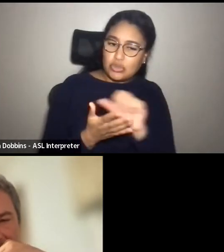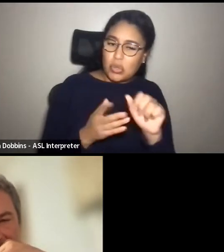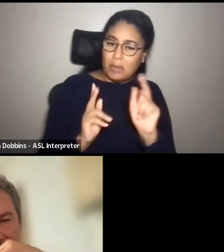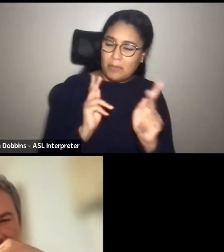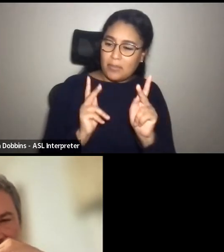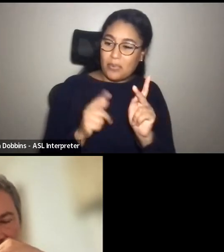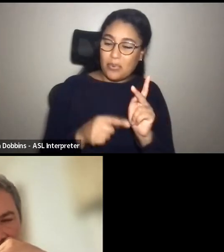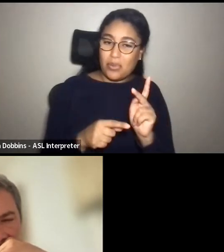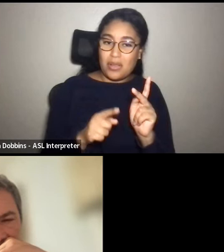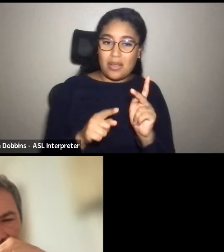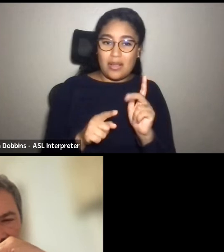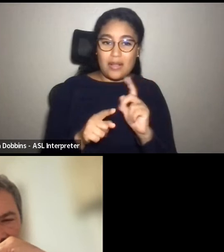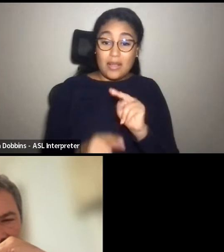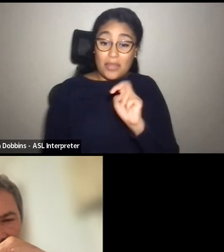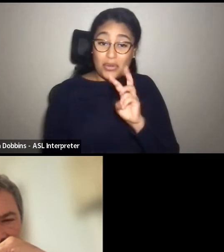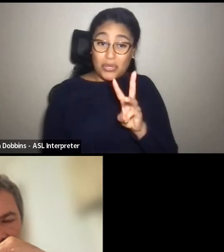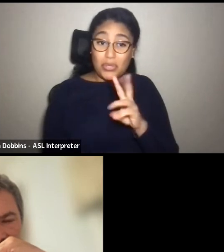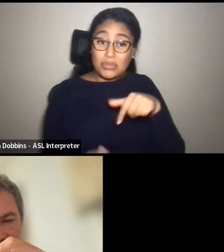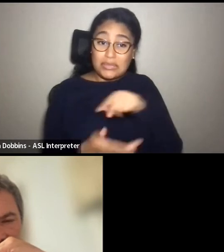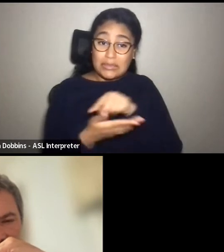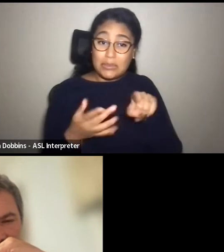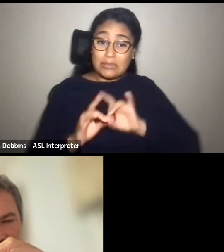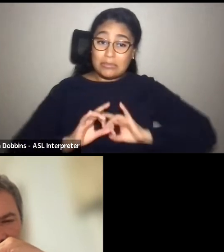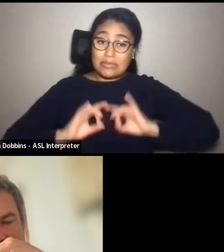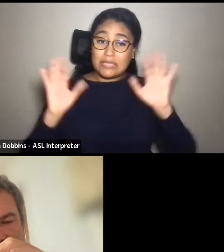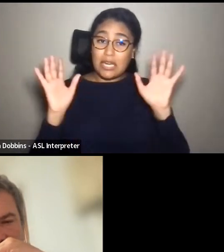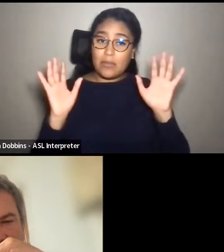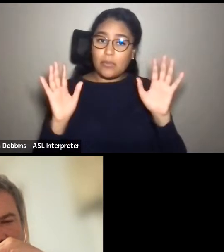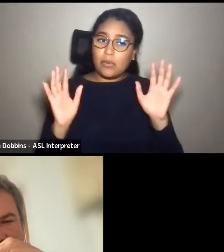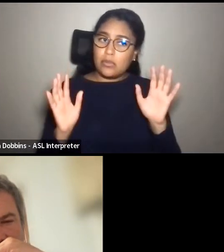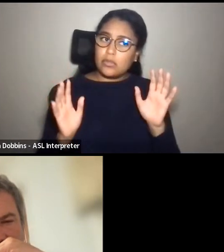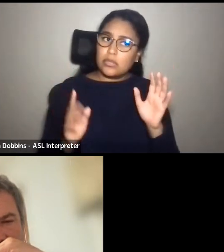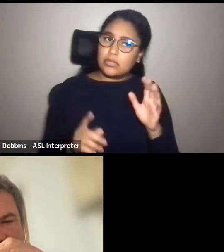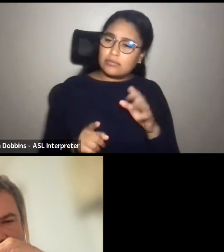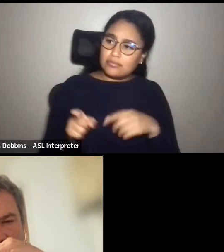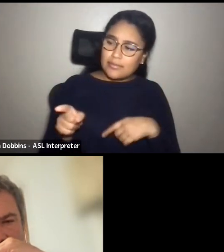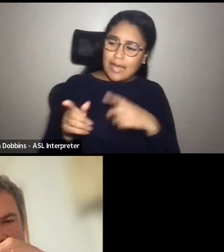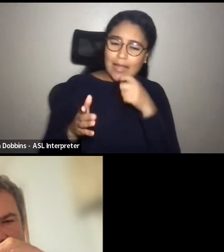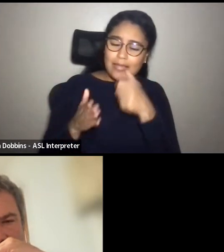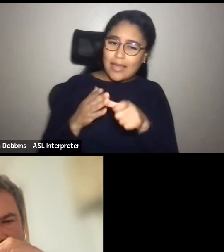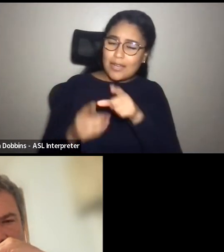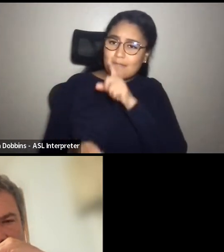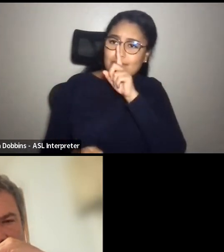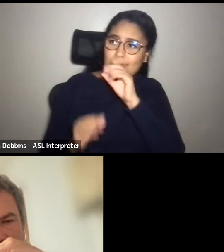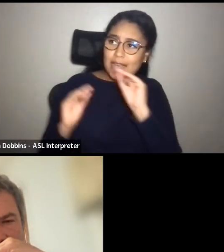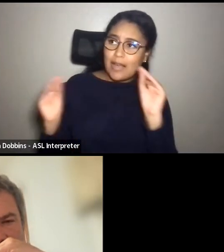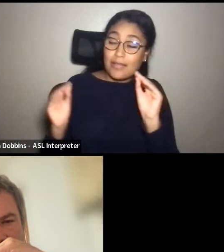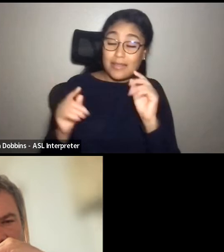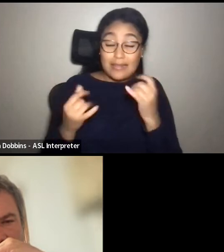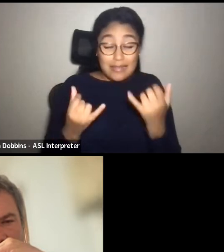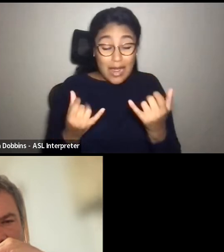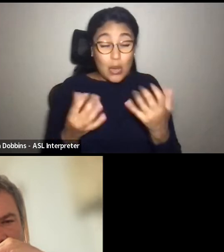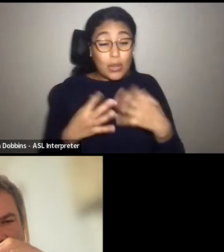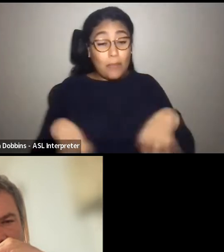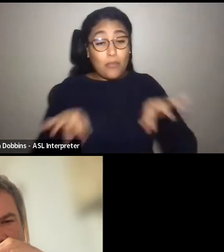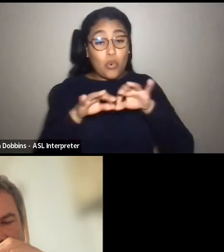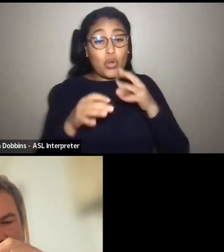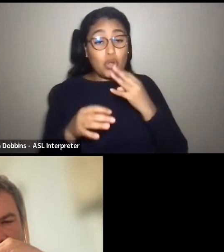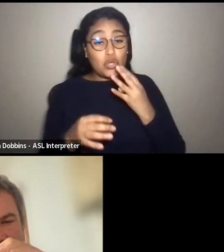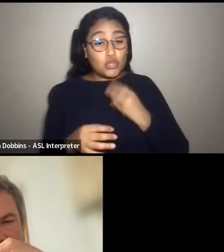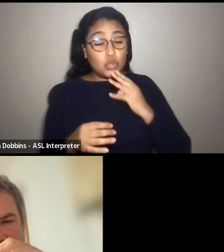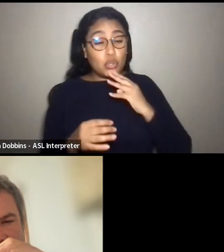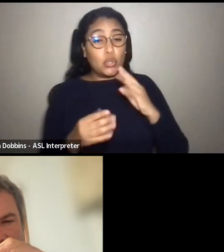been absolutely devastating this week. And it is more important now than ever that the Jewish community knows that we